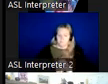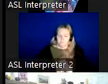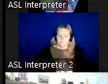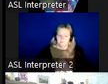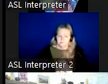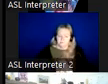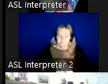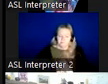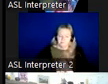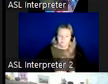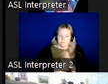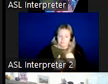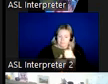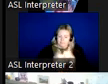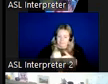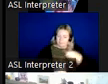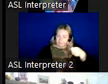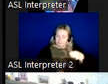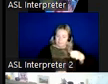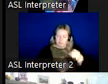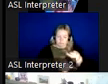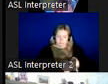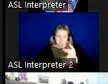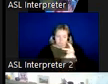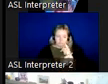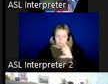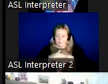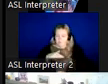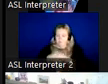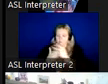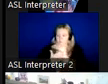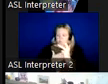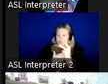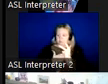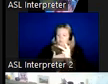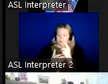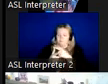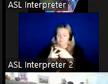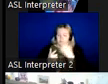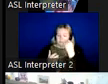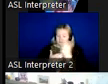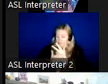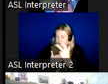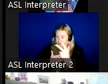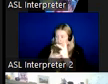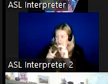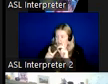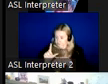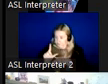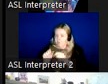each kit can be checked out for up to 3 weeks at a time, and they are able to be renewed one at a time as well.